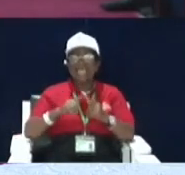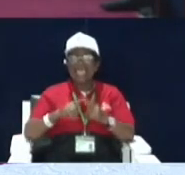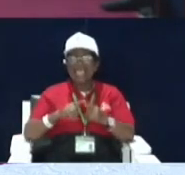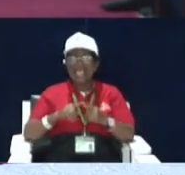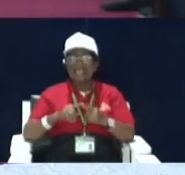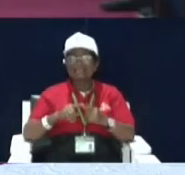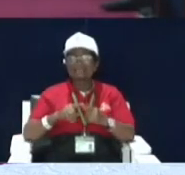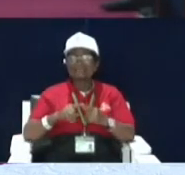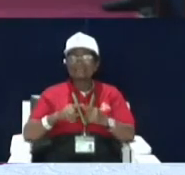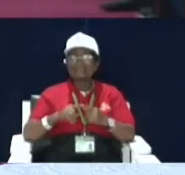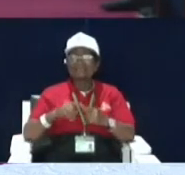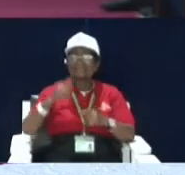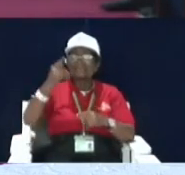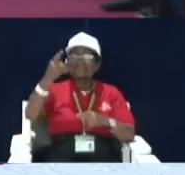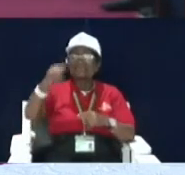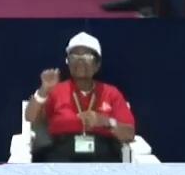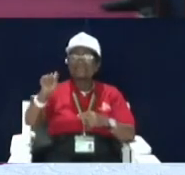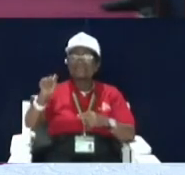the